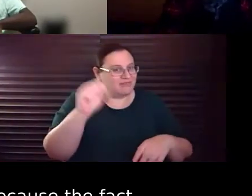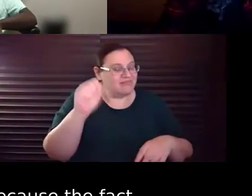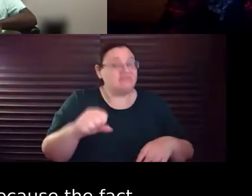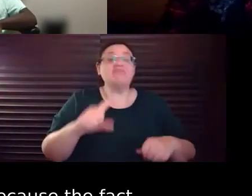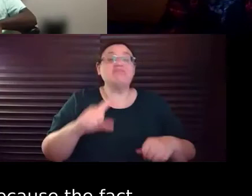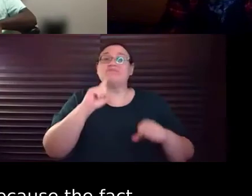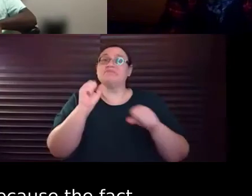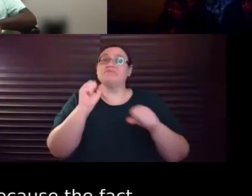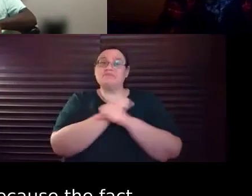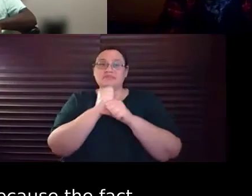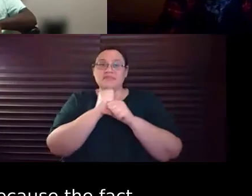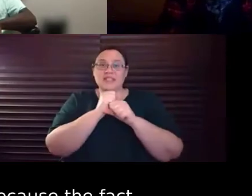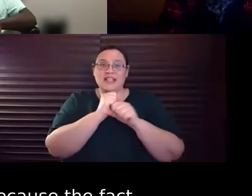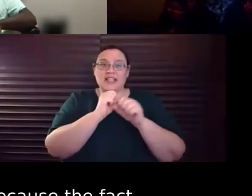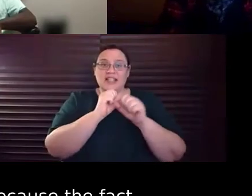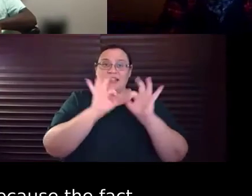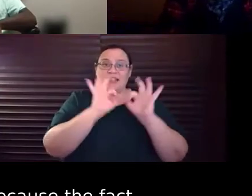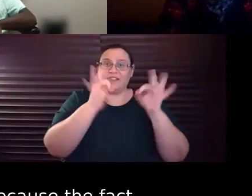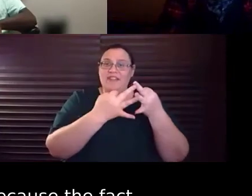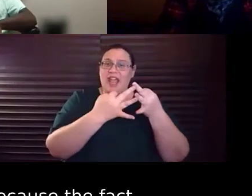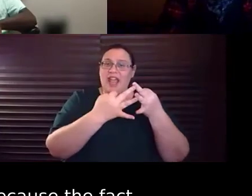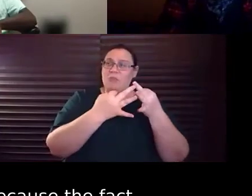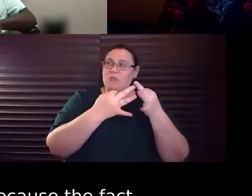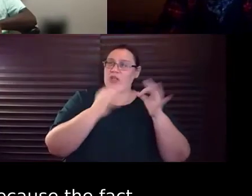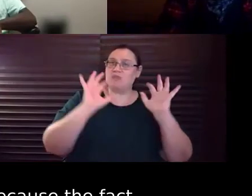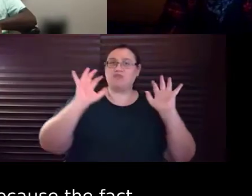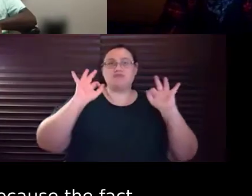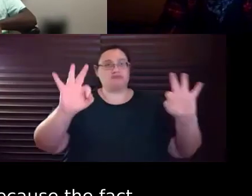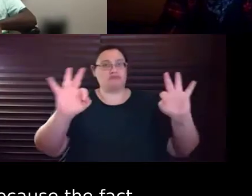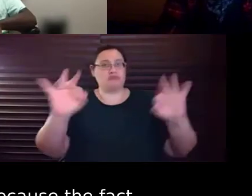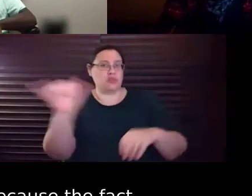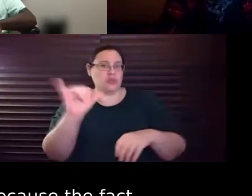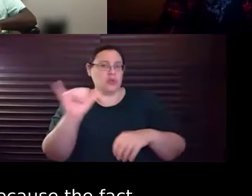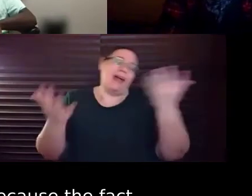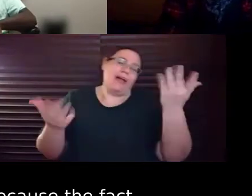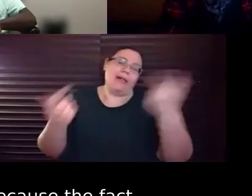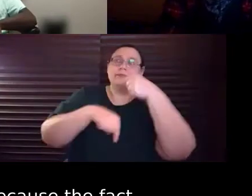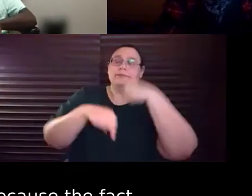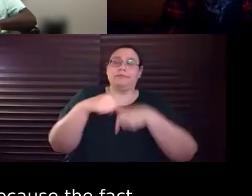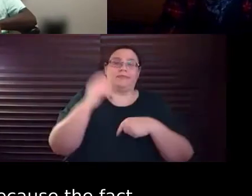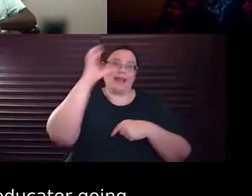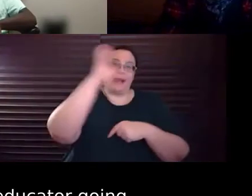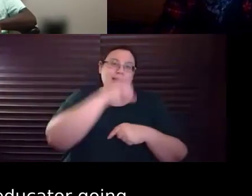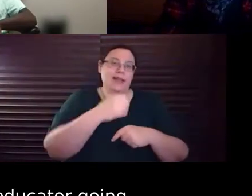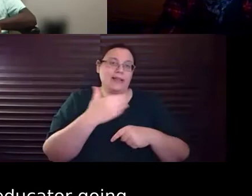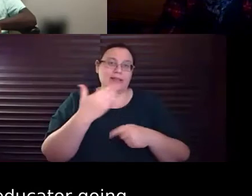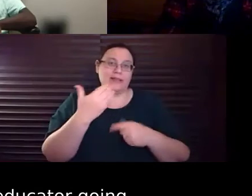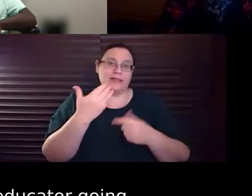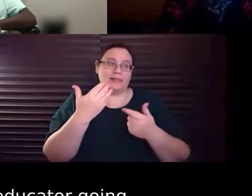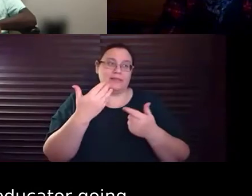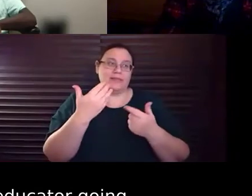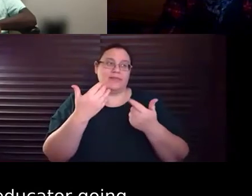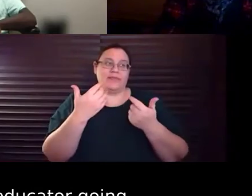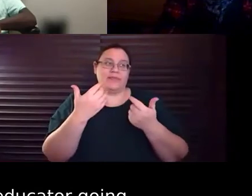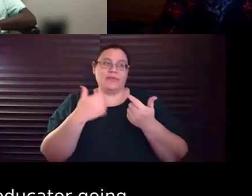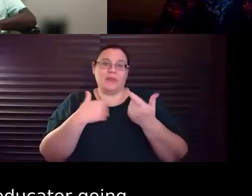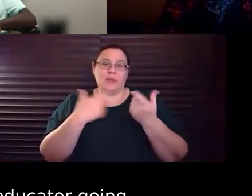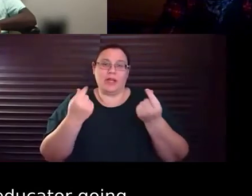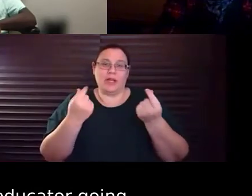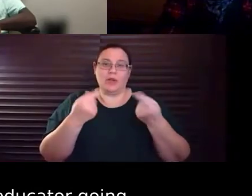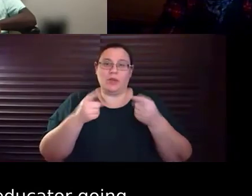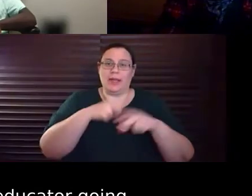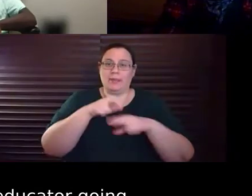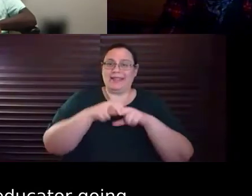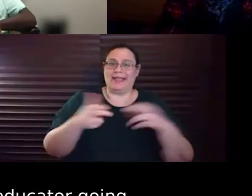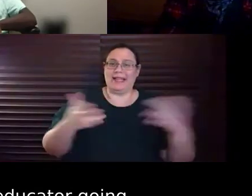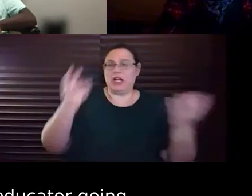family friendly though, because the fact that I guess maybe because what I do, as a sex educator, I'm like going, but